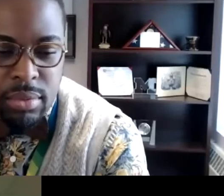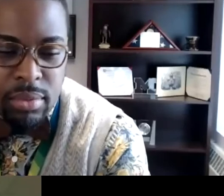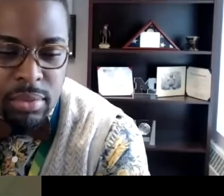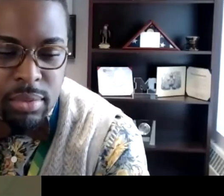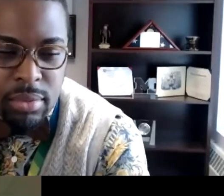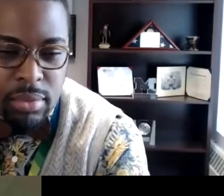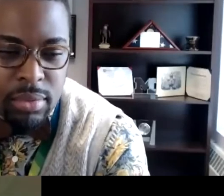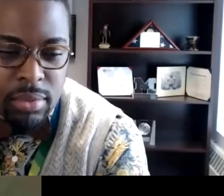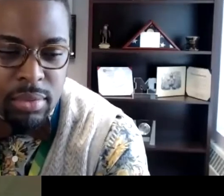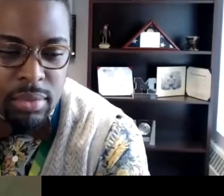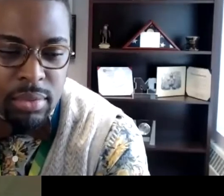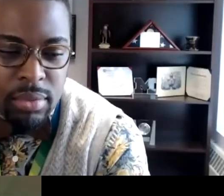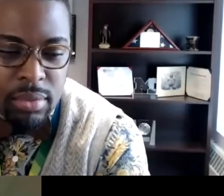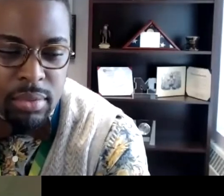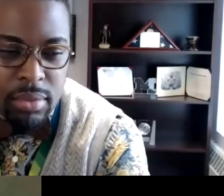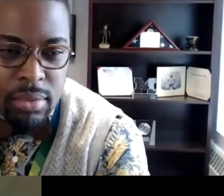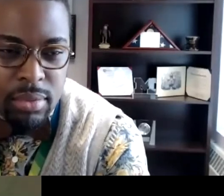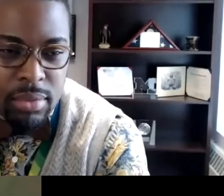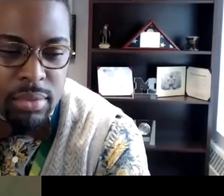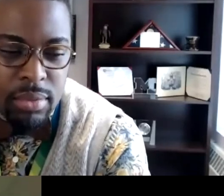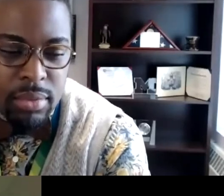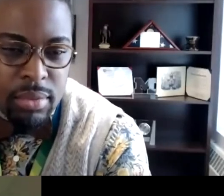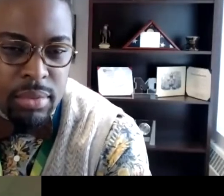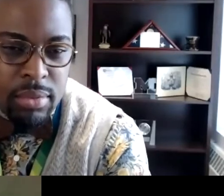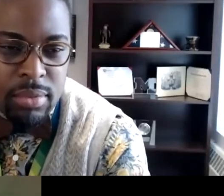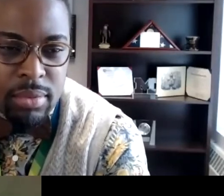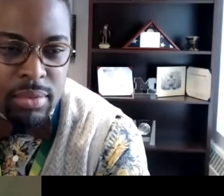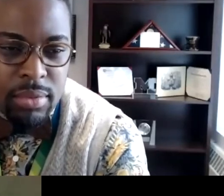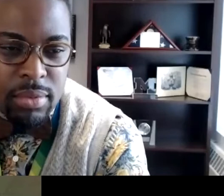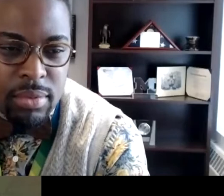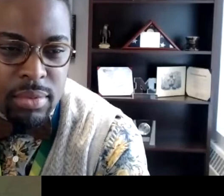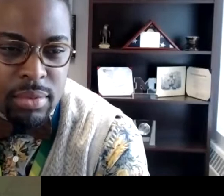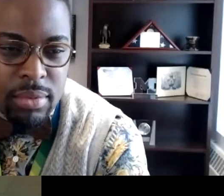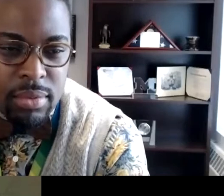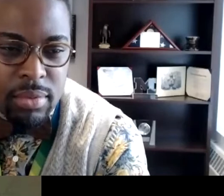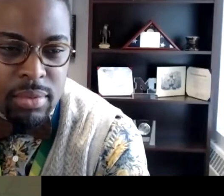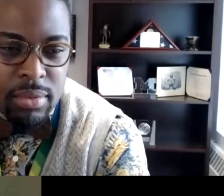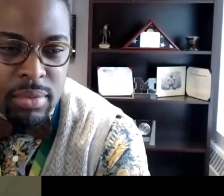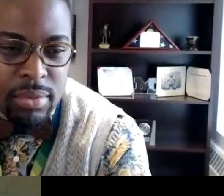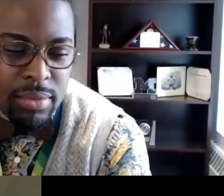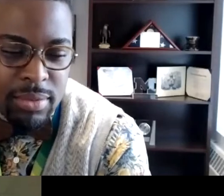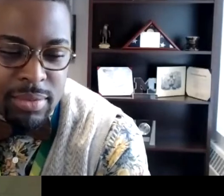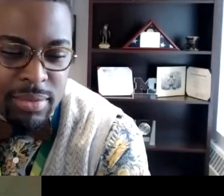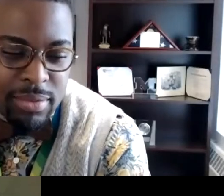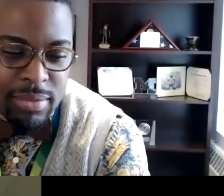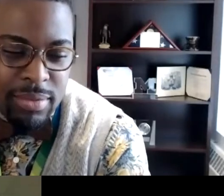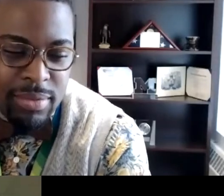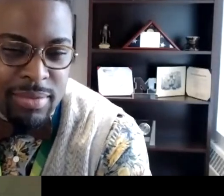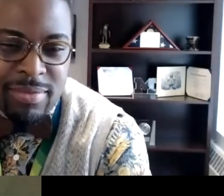our 2021 Champion Award winner, Dr. Farami Okunlami.